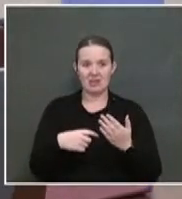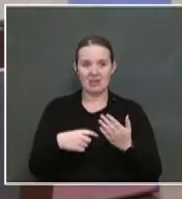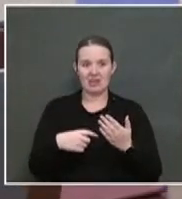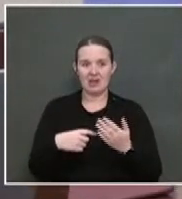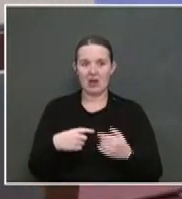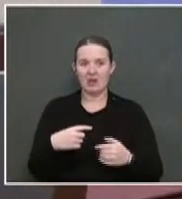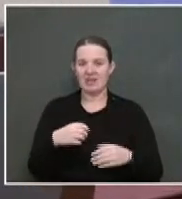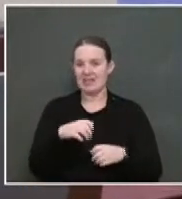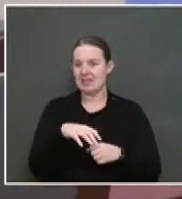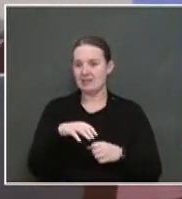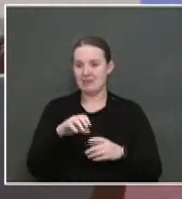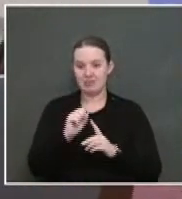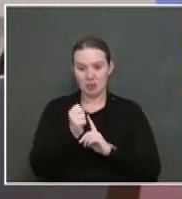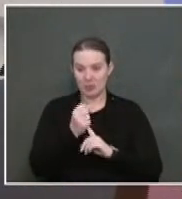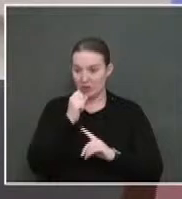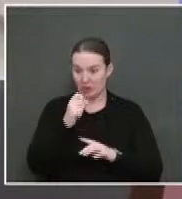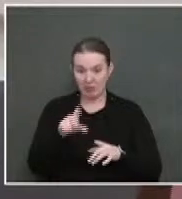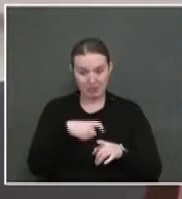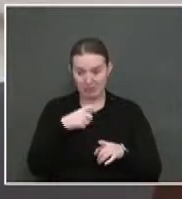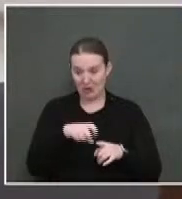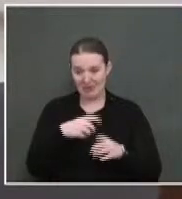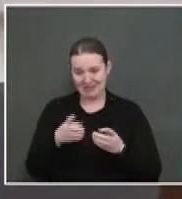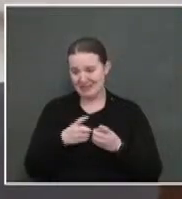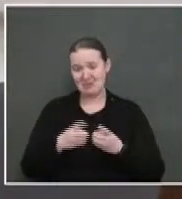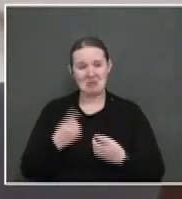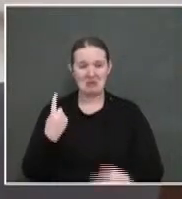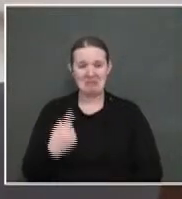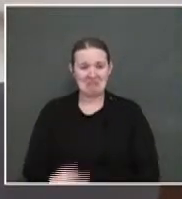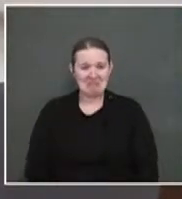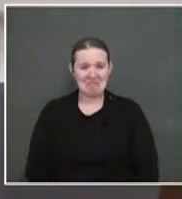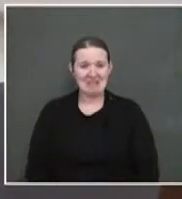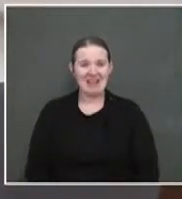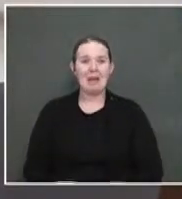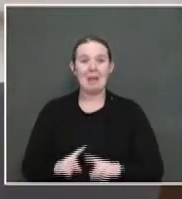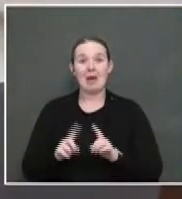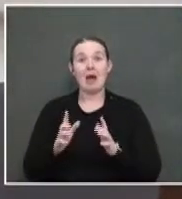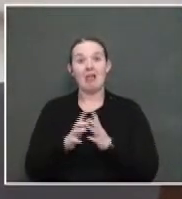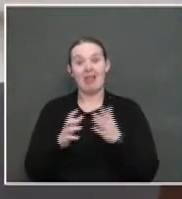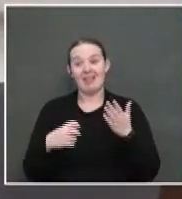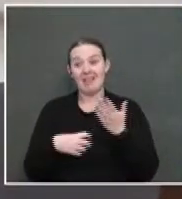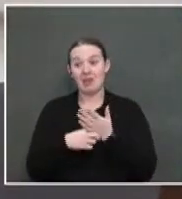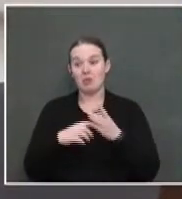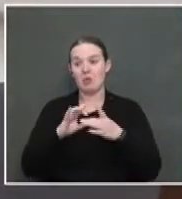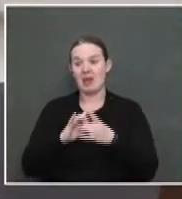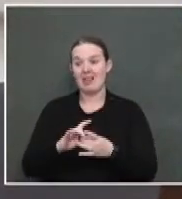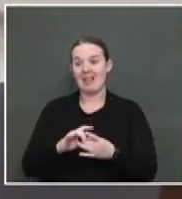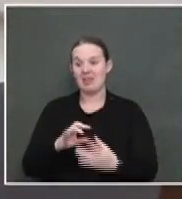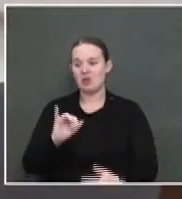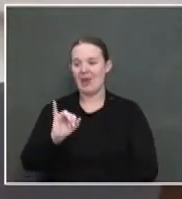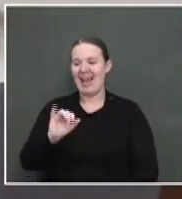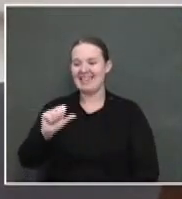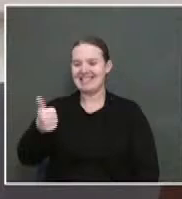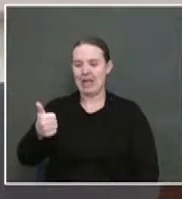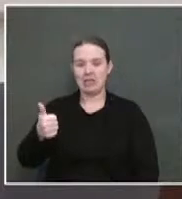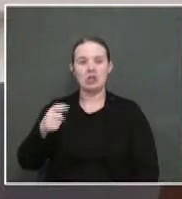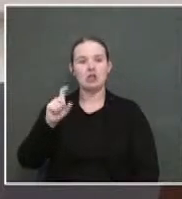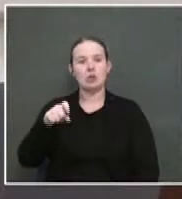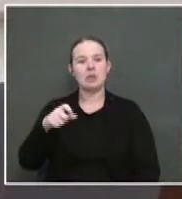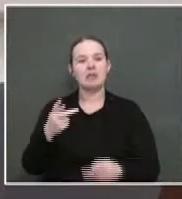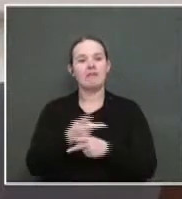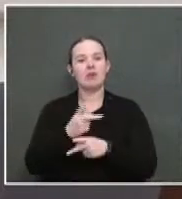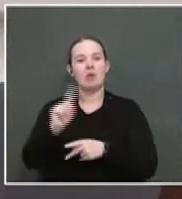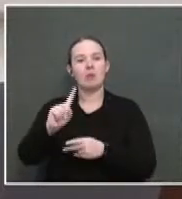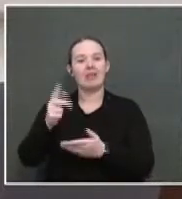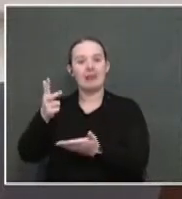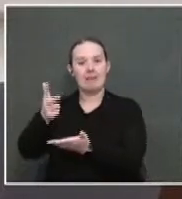lot of calls in District 1 about this, but a lot of the violations were on I-10. So I just make sure that we are thinking about long-term parking